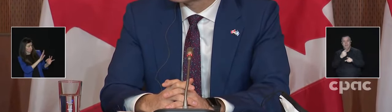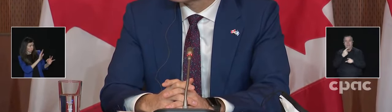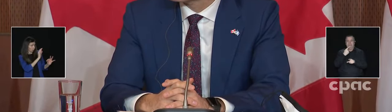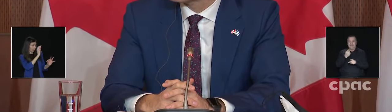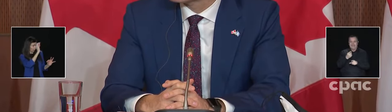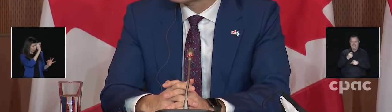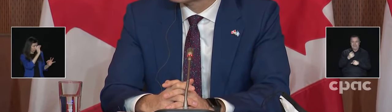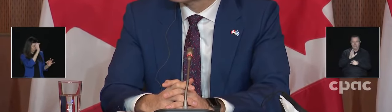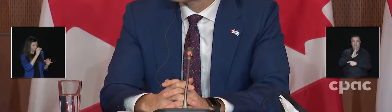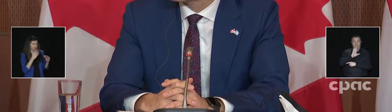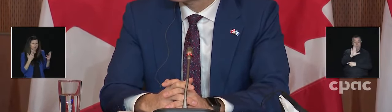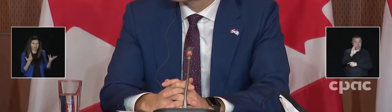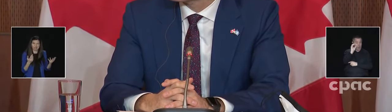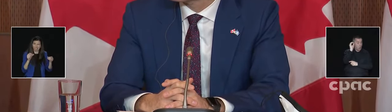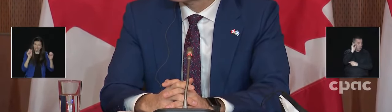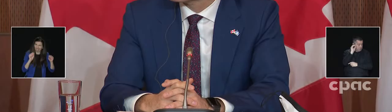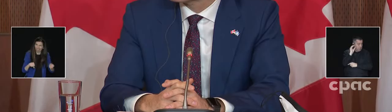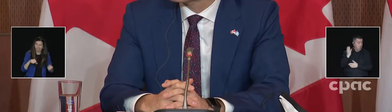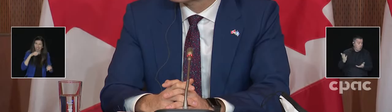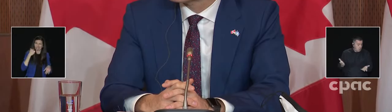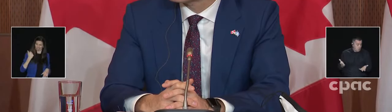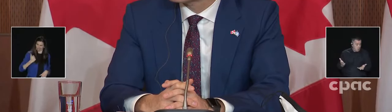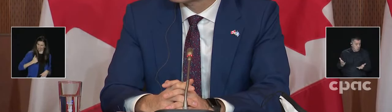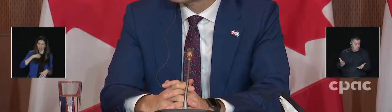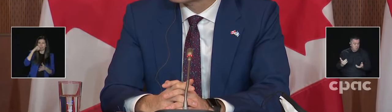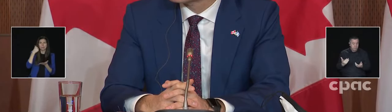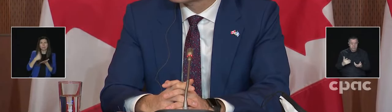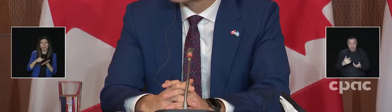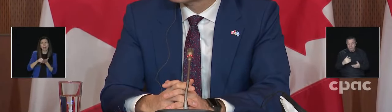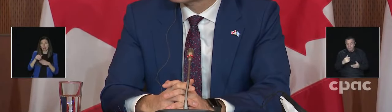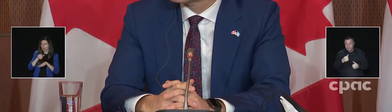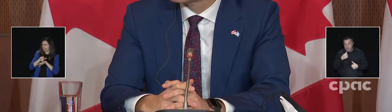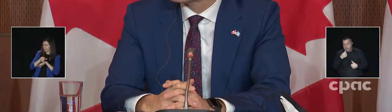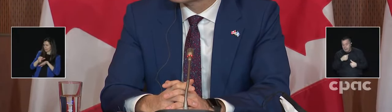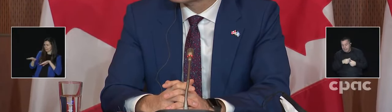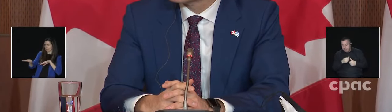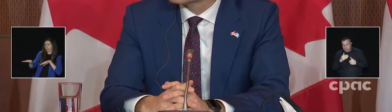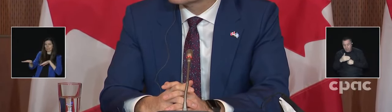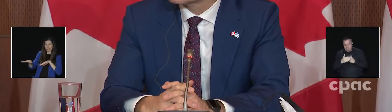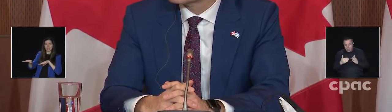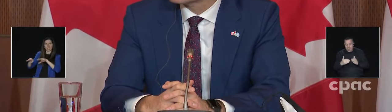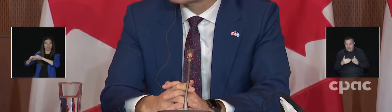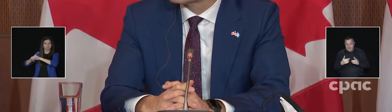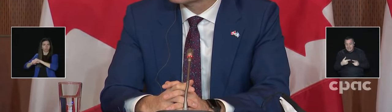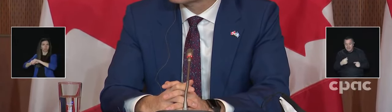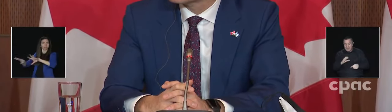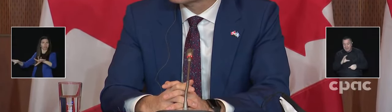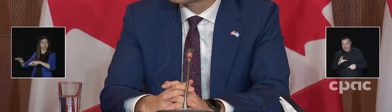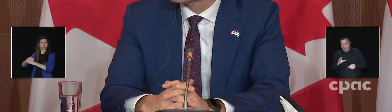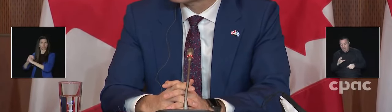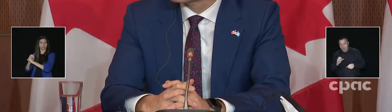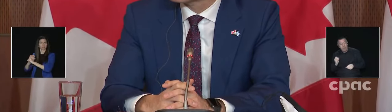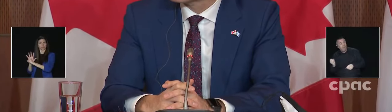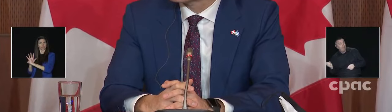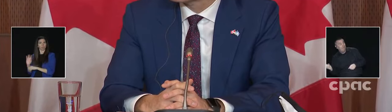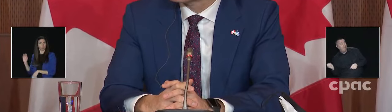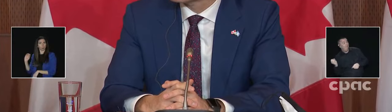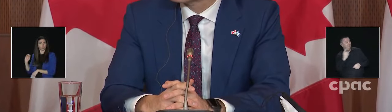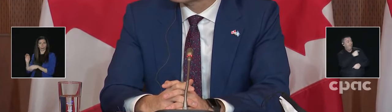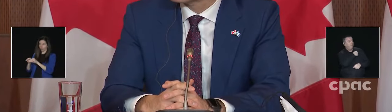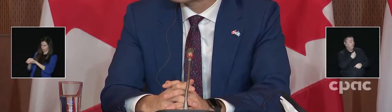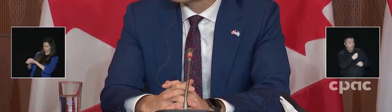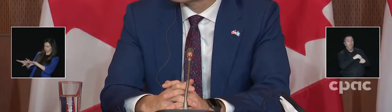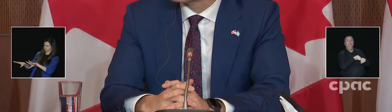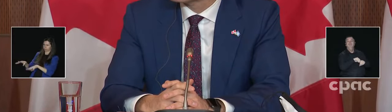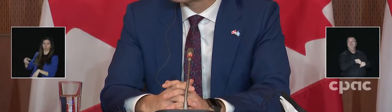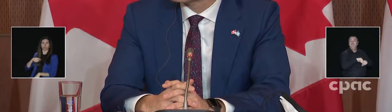Canadian mail could introduce Omicron to Beijing. What is your personal opinion on that assertion